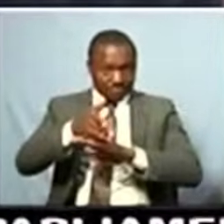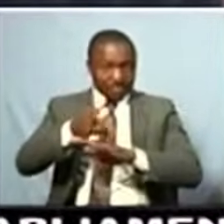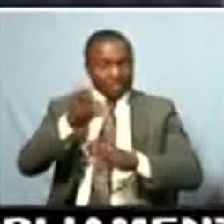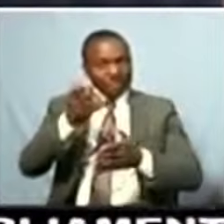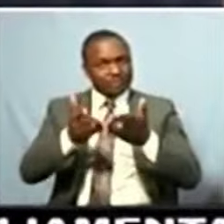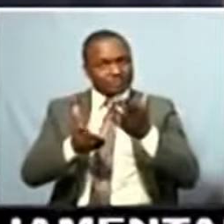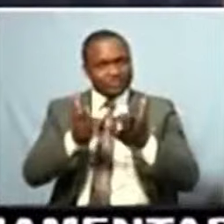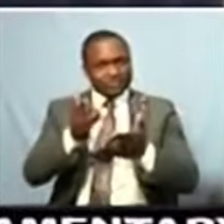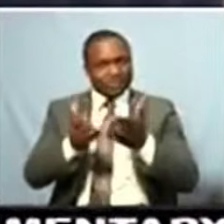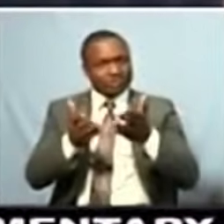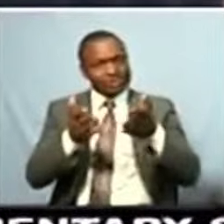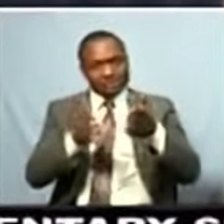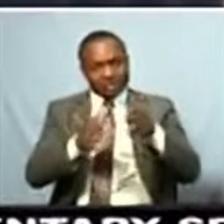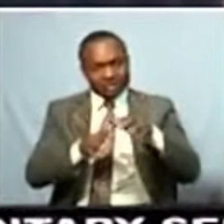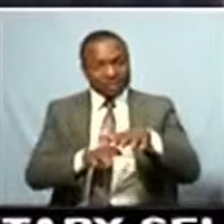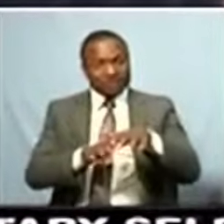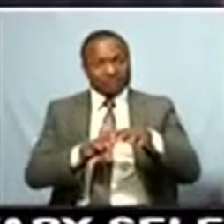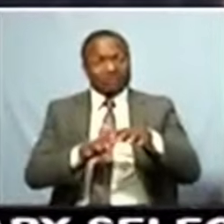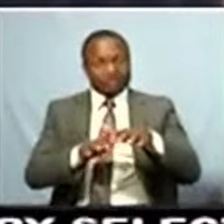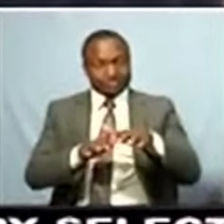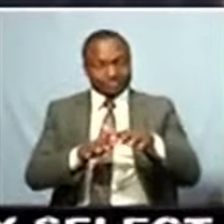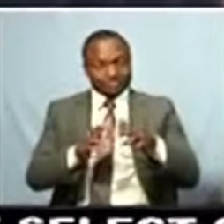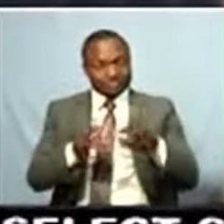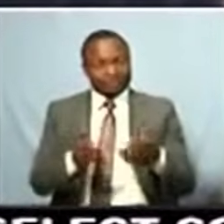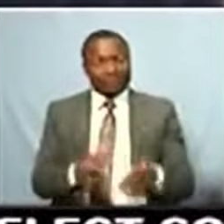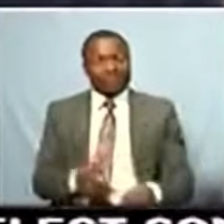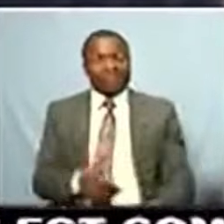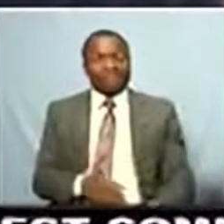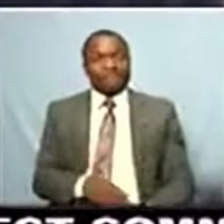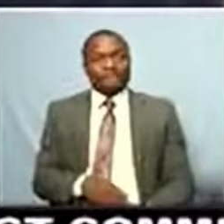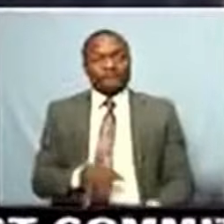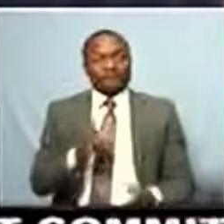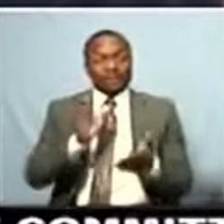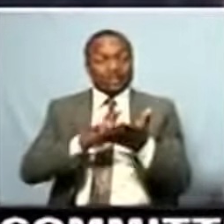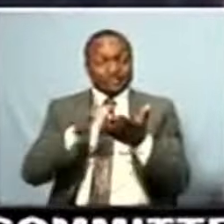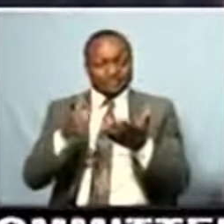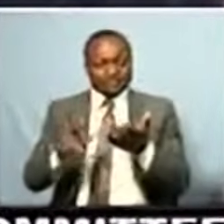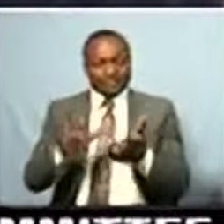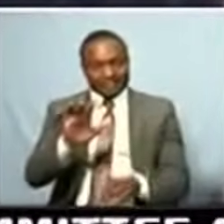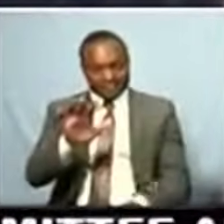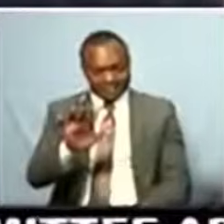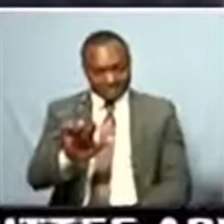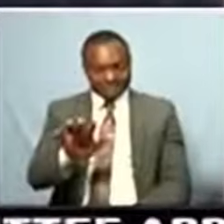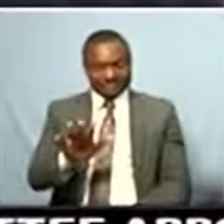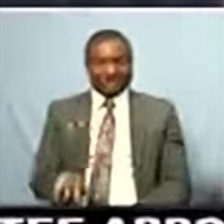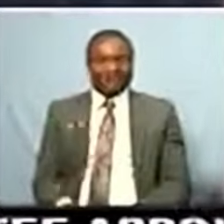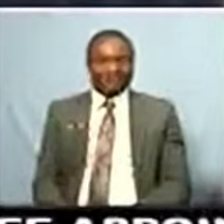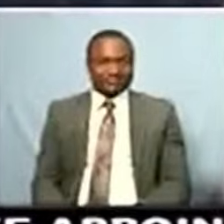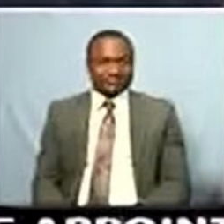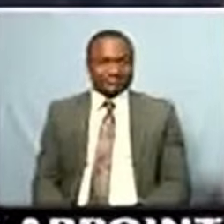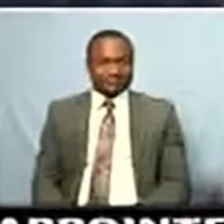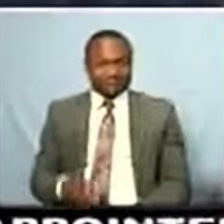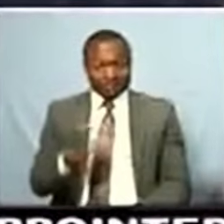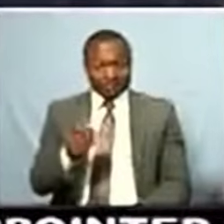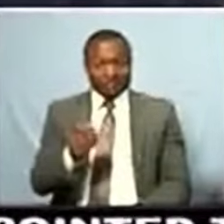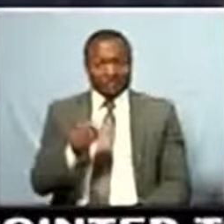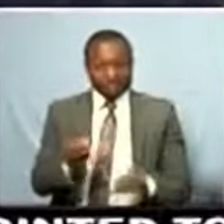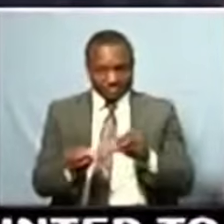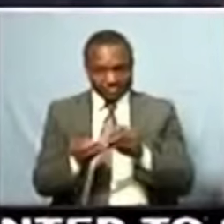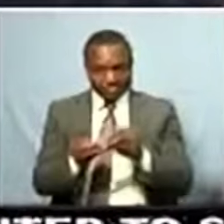maybe death and so on, the expenses will always be there, because that's what democracy is all